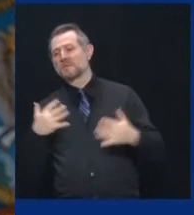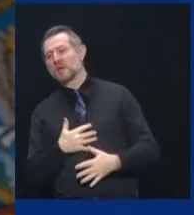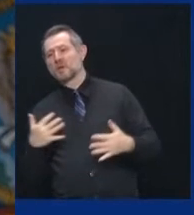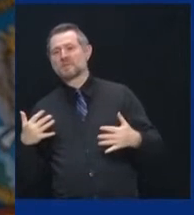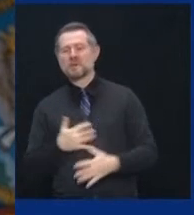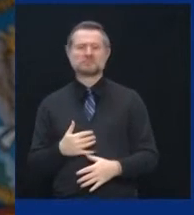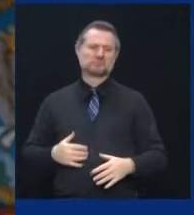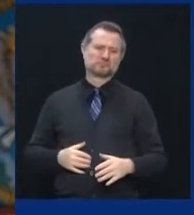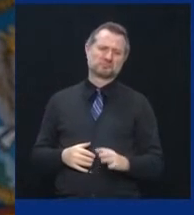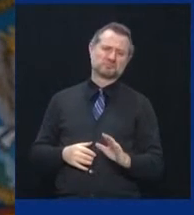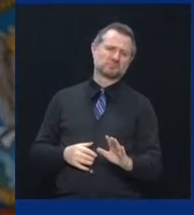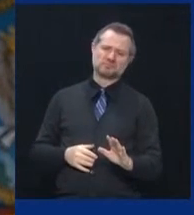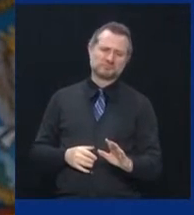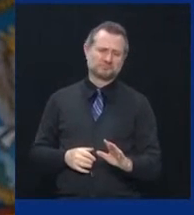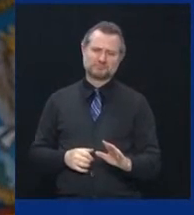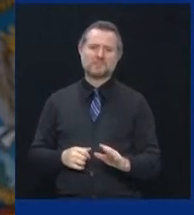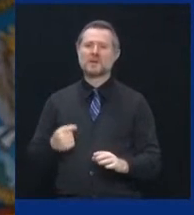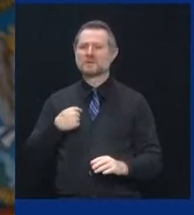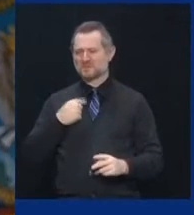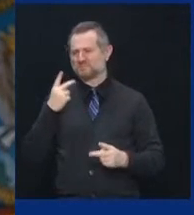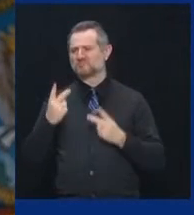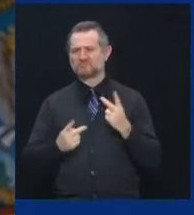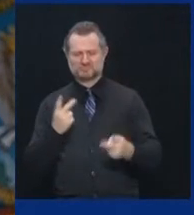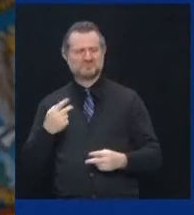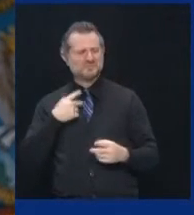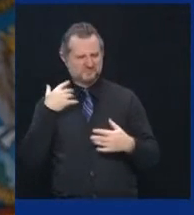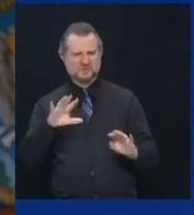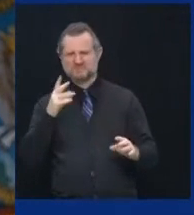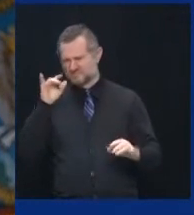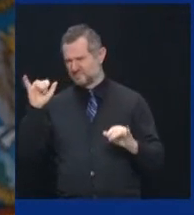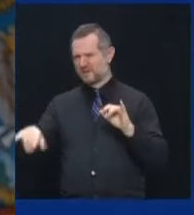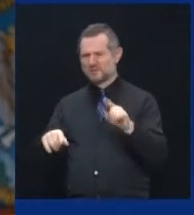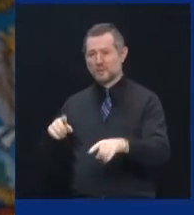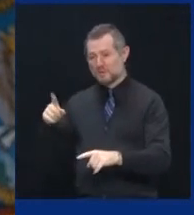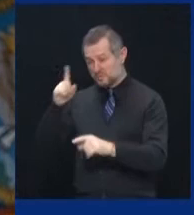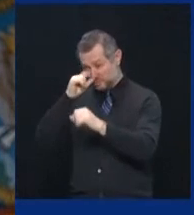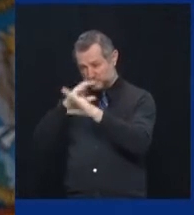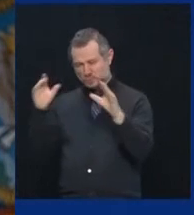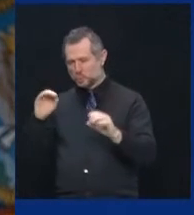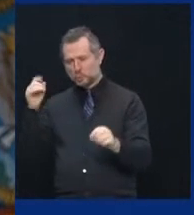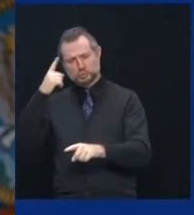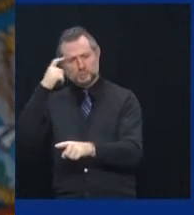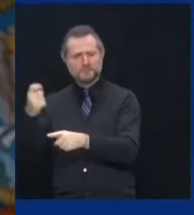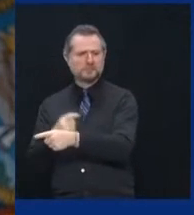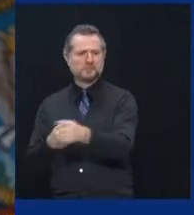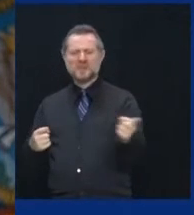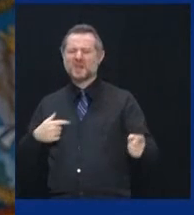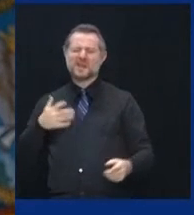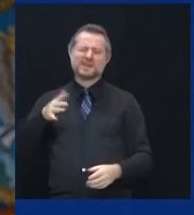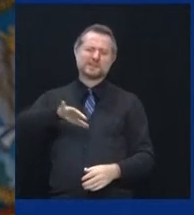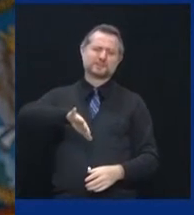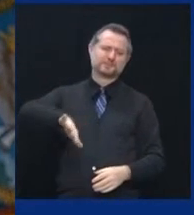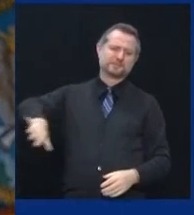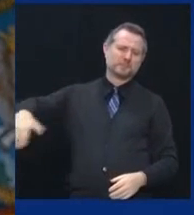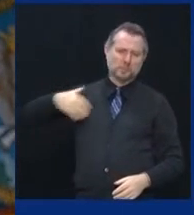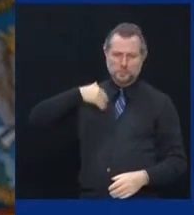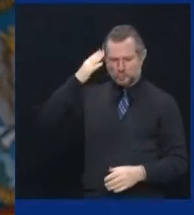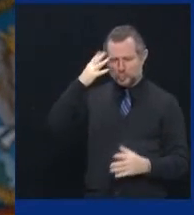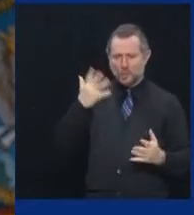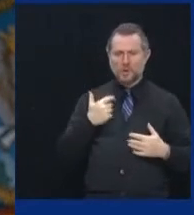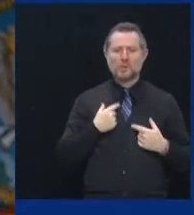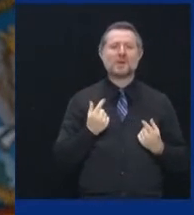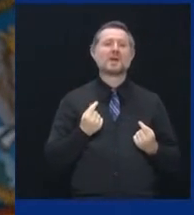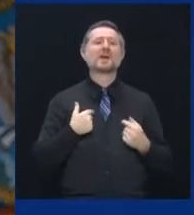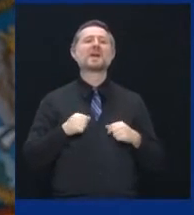confidence to build or the vision to dream. But I know who we are and what we can do,